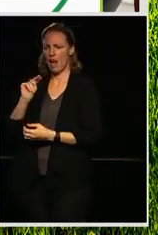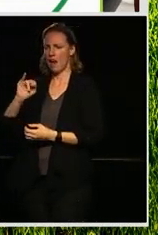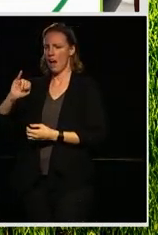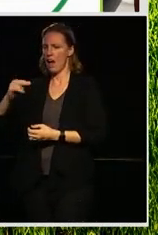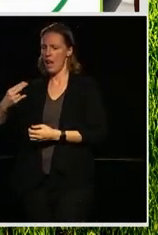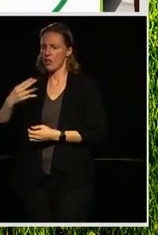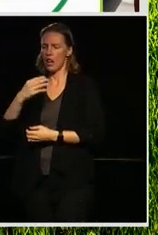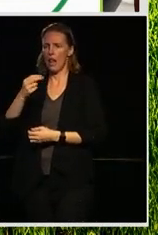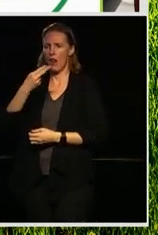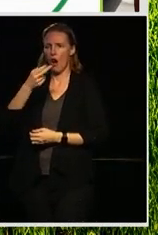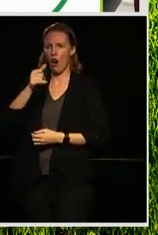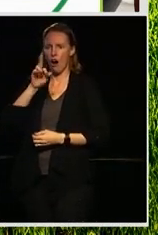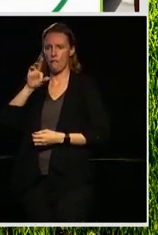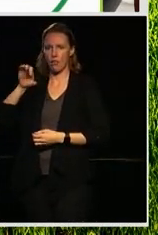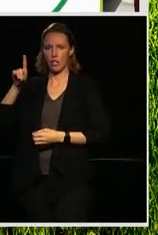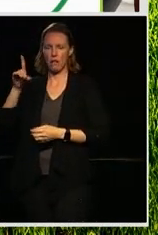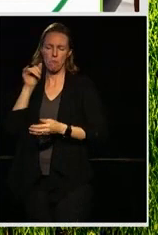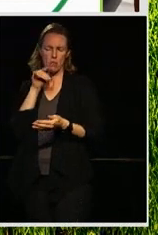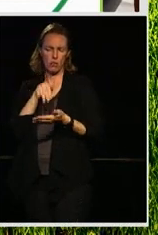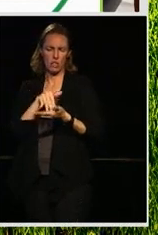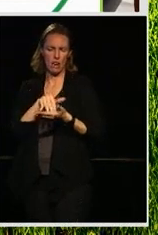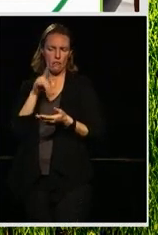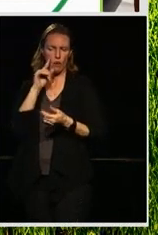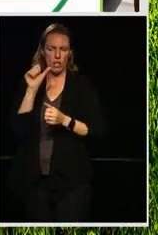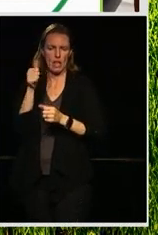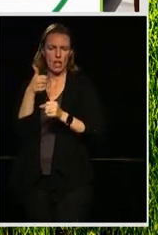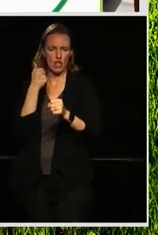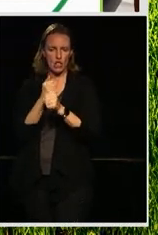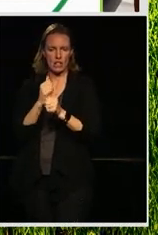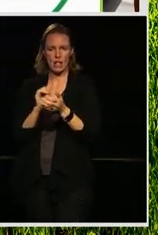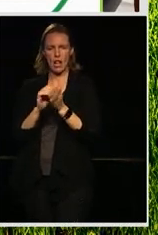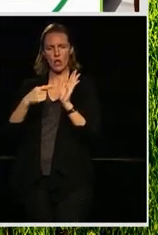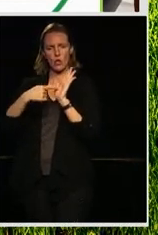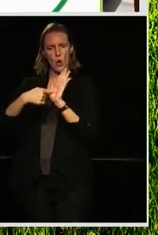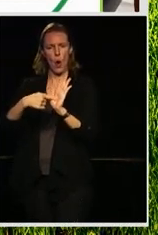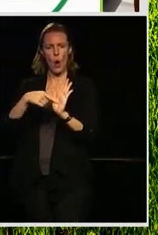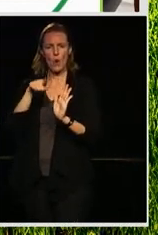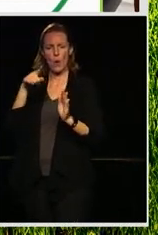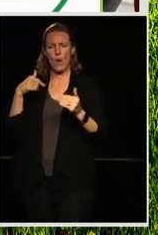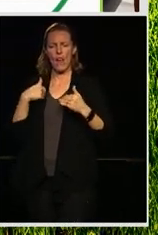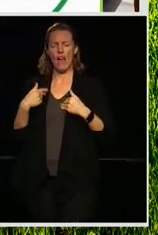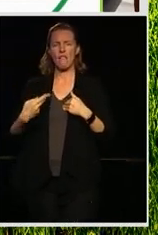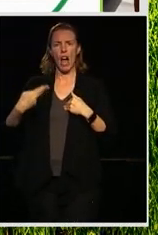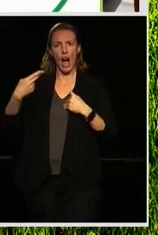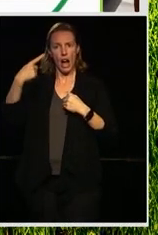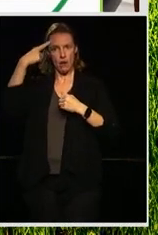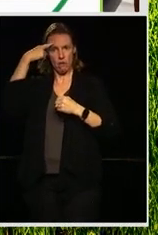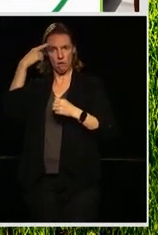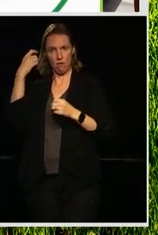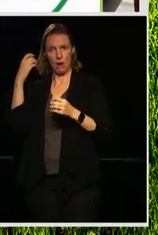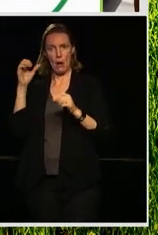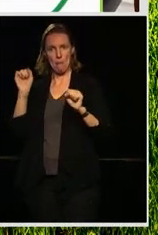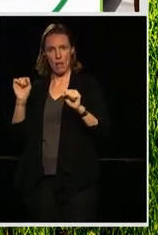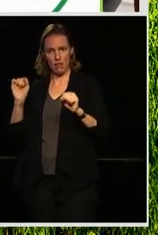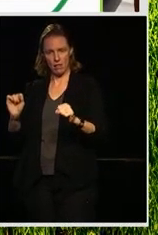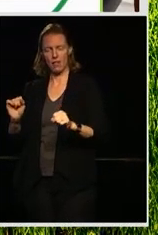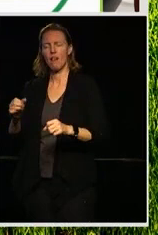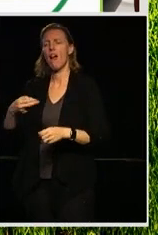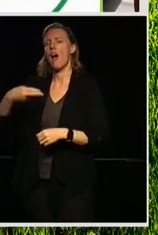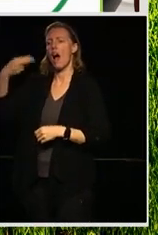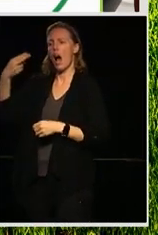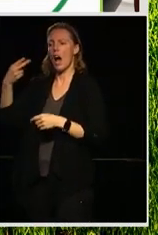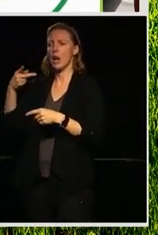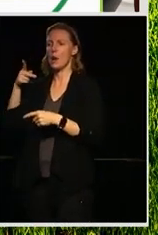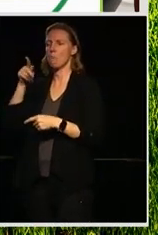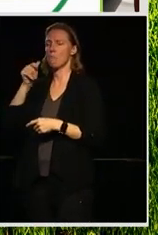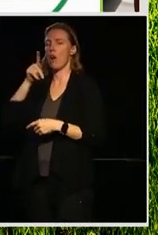and Harvard have been doing studies for 10 years that show that you have higher cognitive ability, higher productivity,